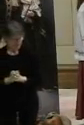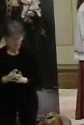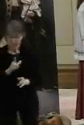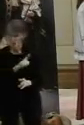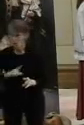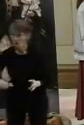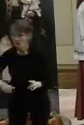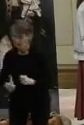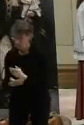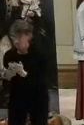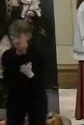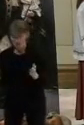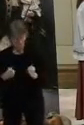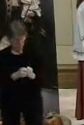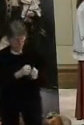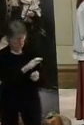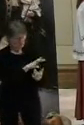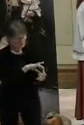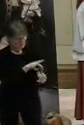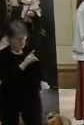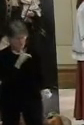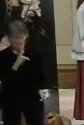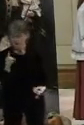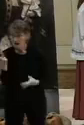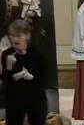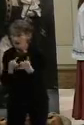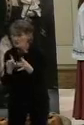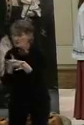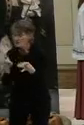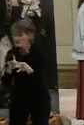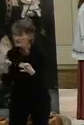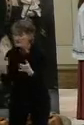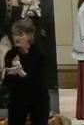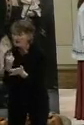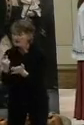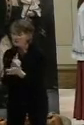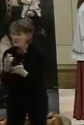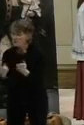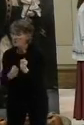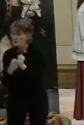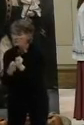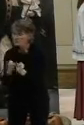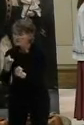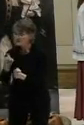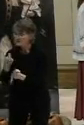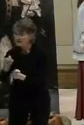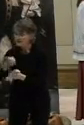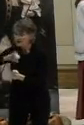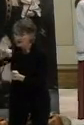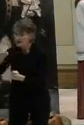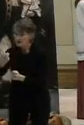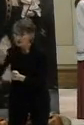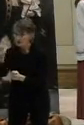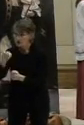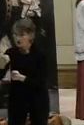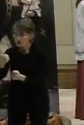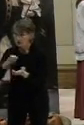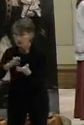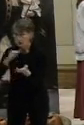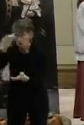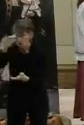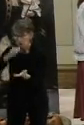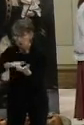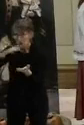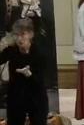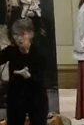Lord be with you. A reading from the Holy Gospel according to St. John. Glory to